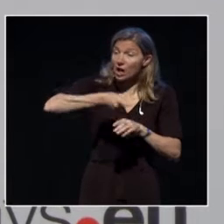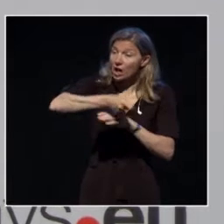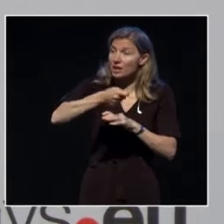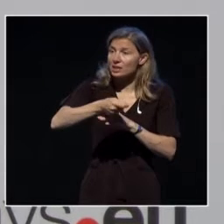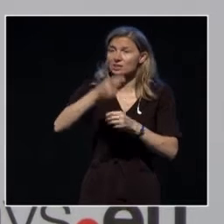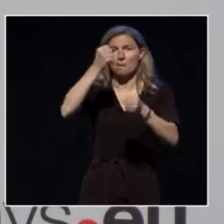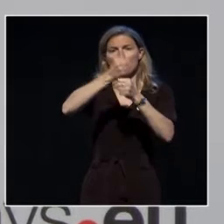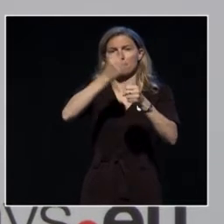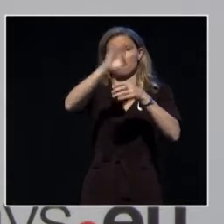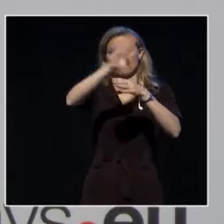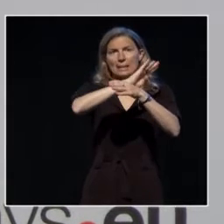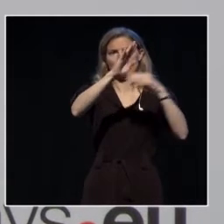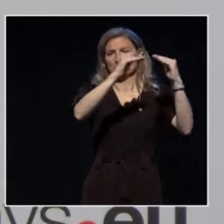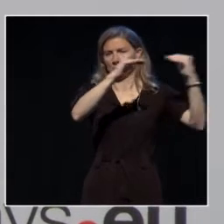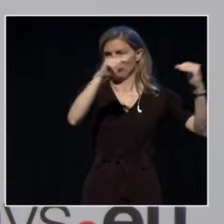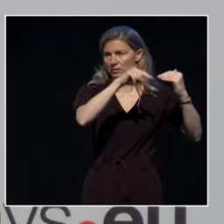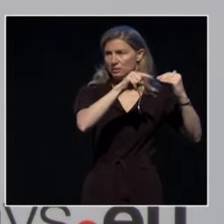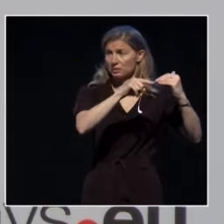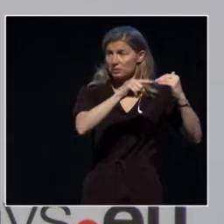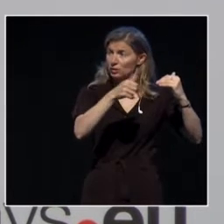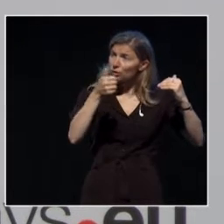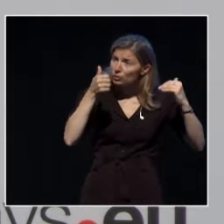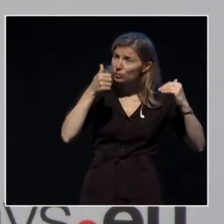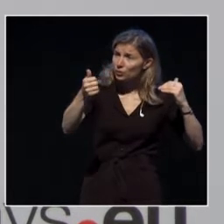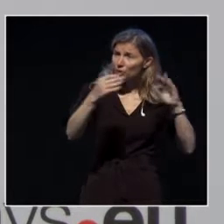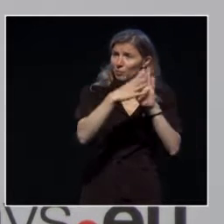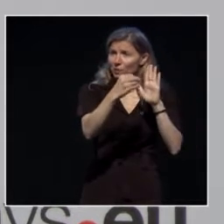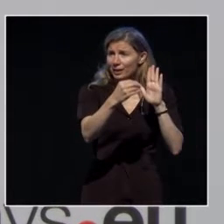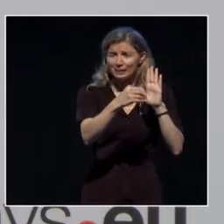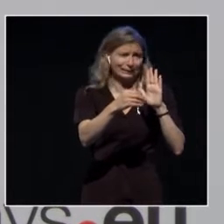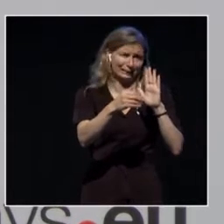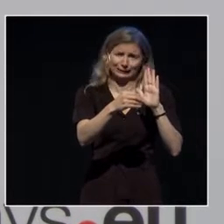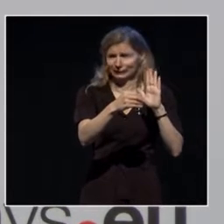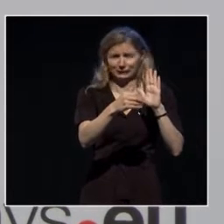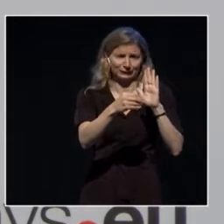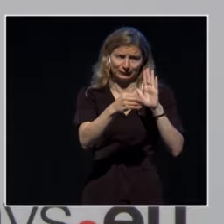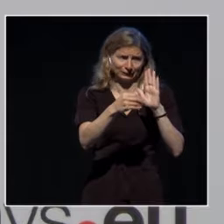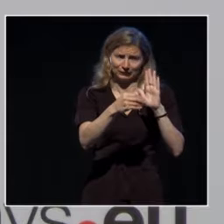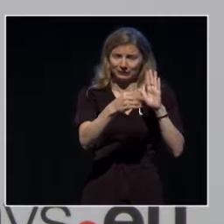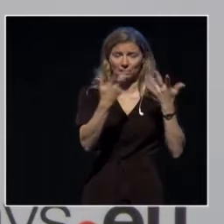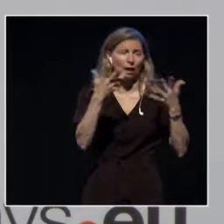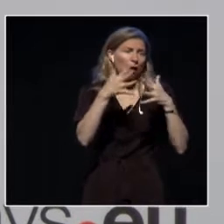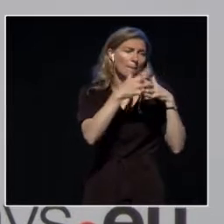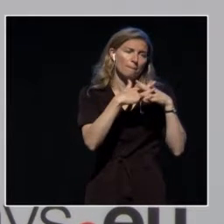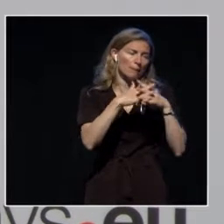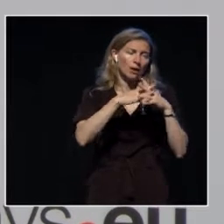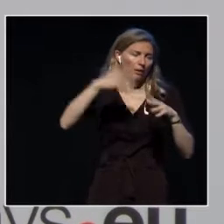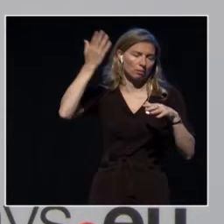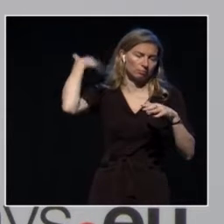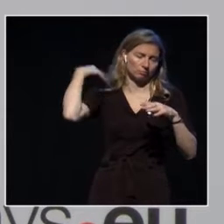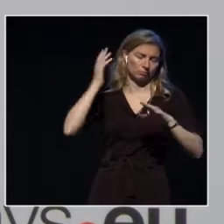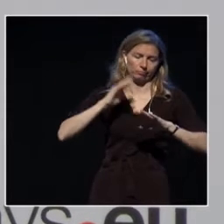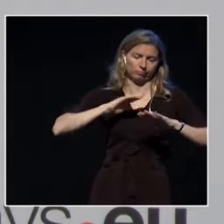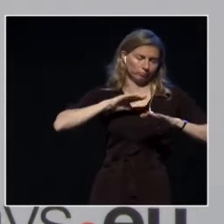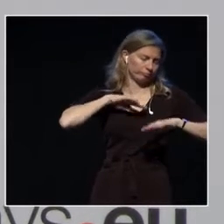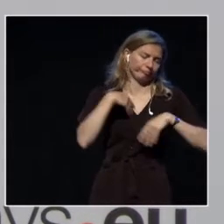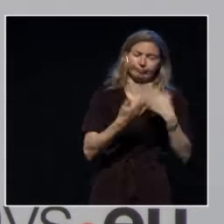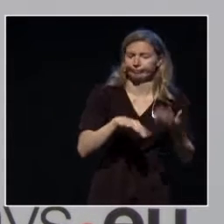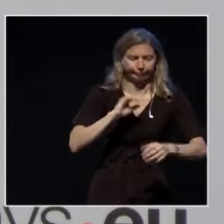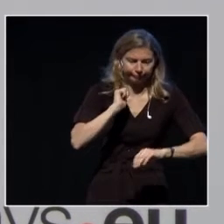very good model. It's a model that the US stumbled into for a number of reasons in